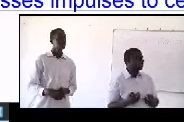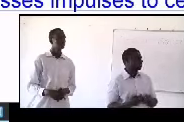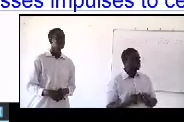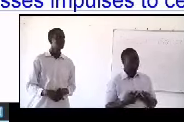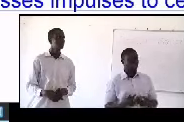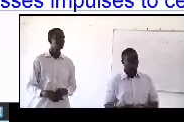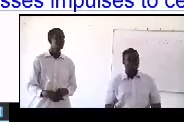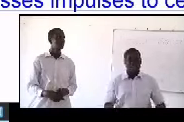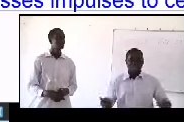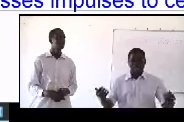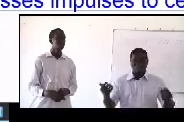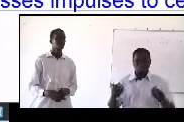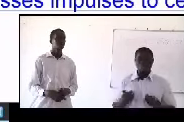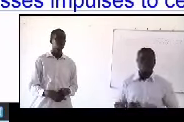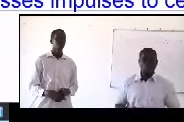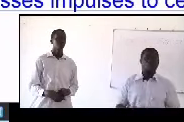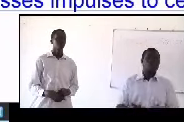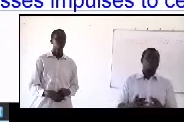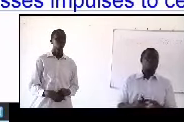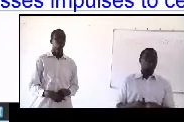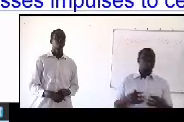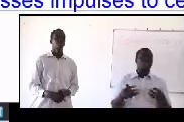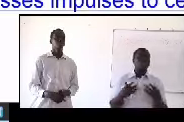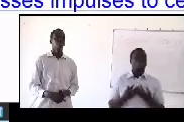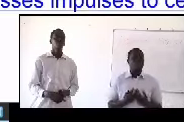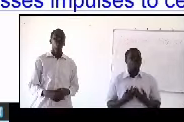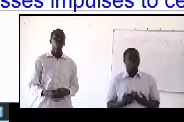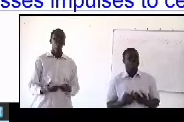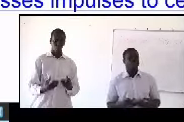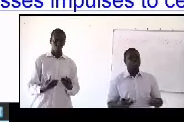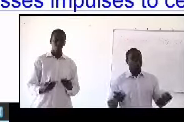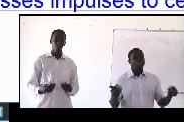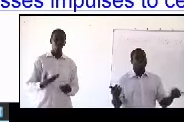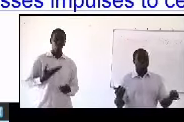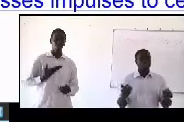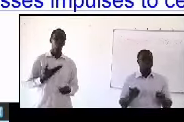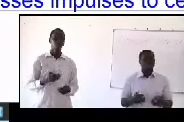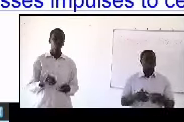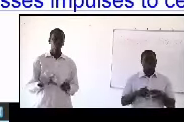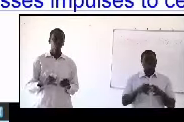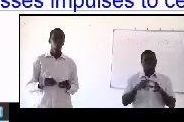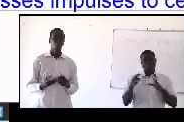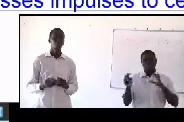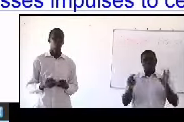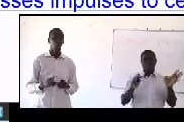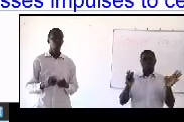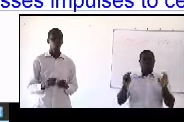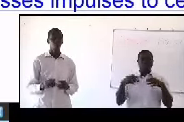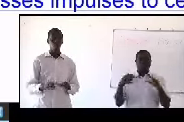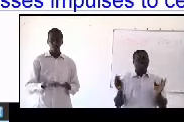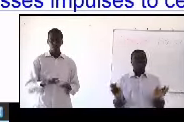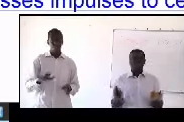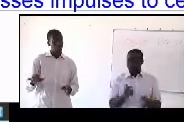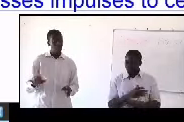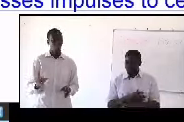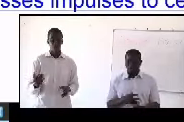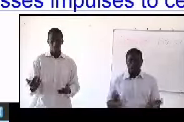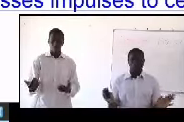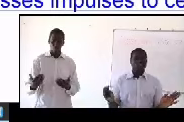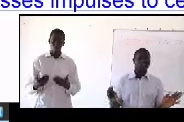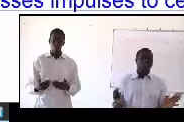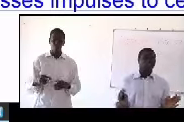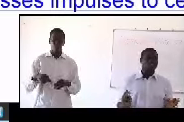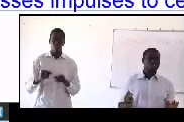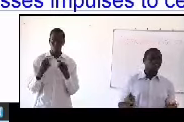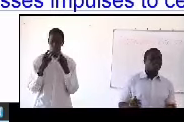maximum attention of the child, they have to be able to follow in. Like while we are teaching, if you don't follow and you leave your mind wandering, you will be